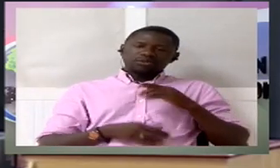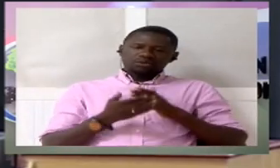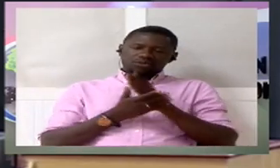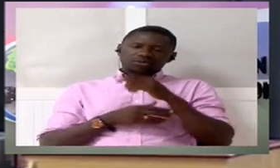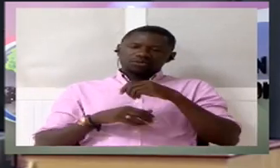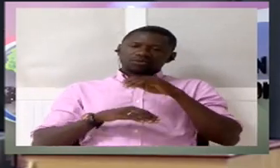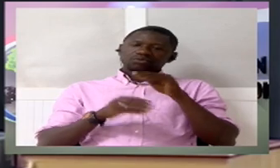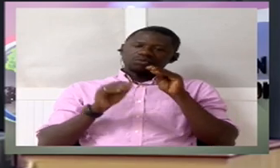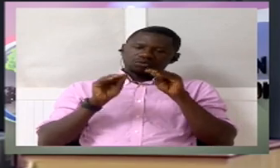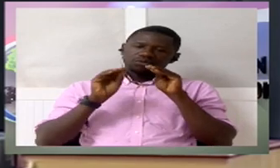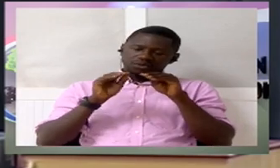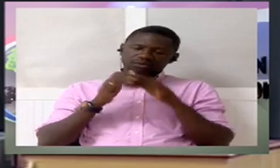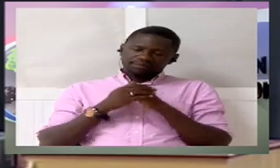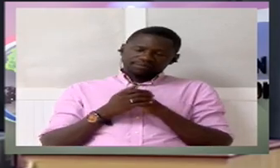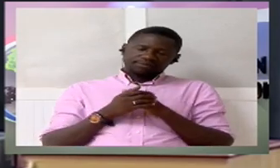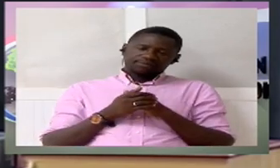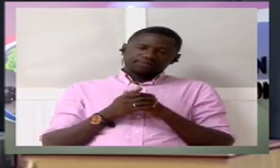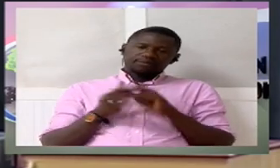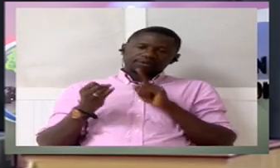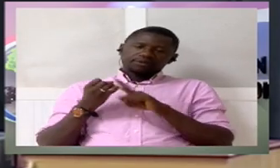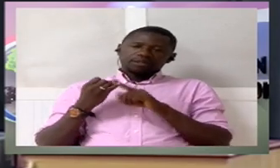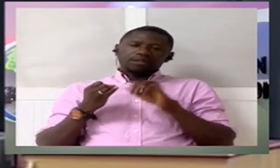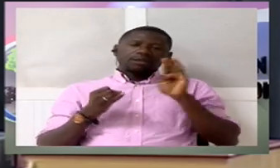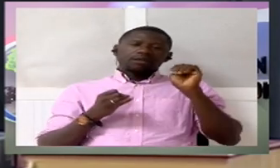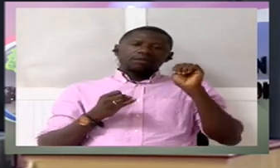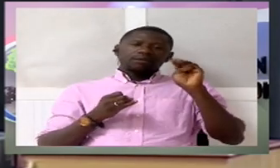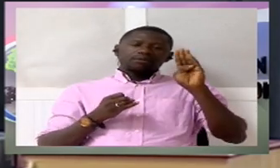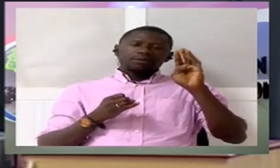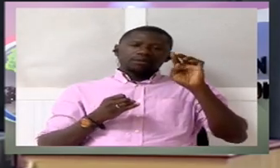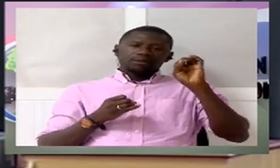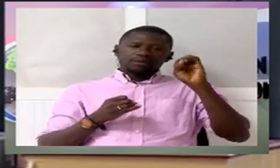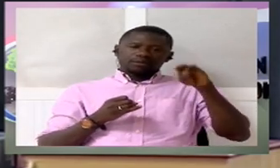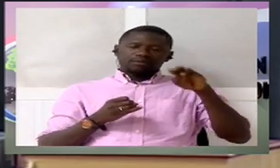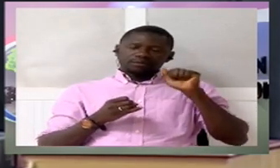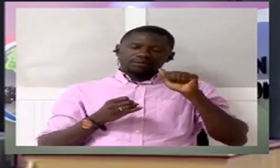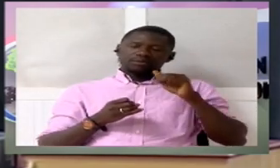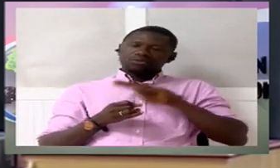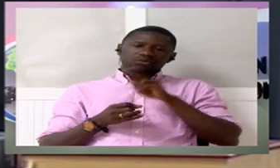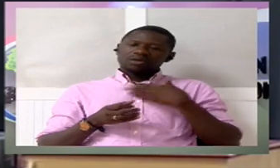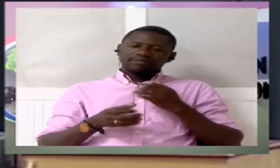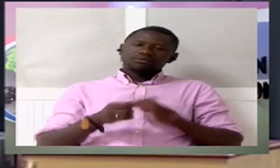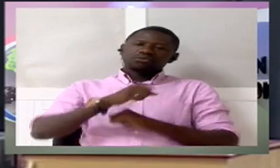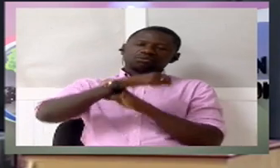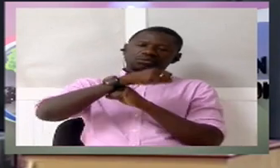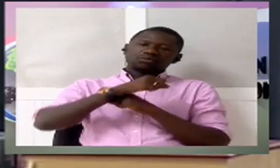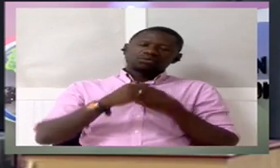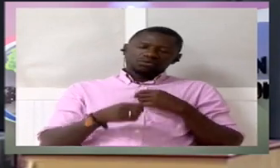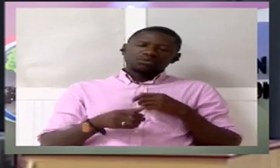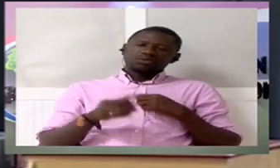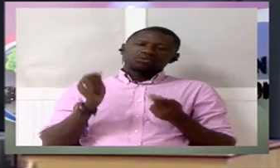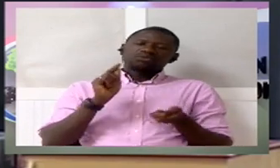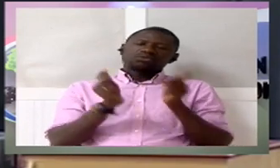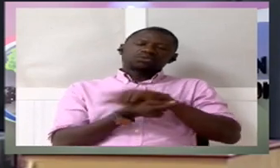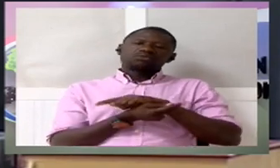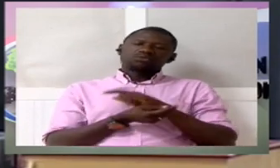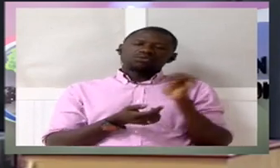He continued with his schooling. Ibrahima. One scholarship means also. Did not get a scholarship. So what are Dara? So he went to